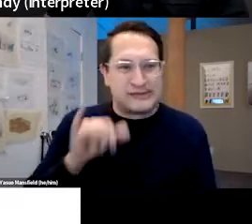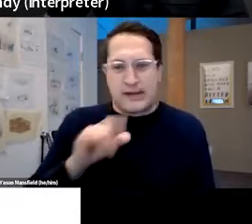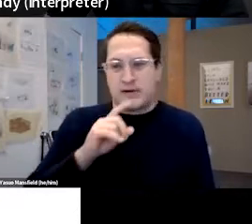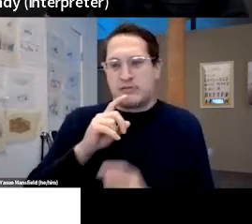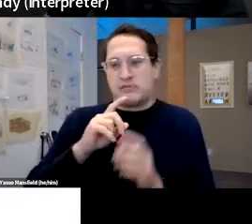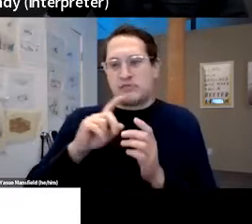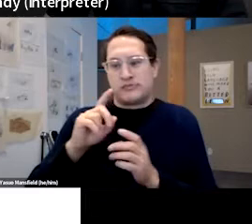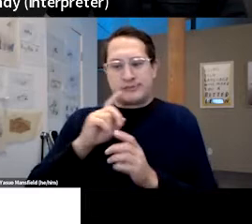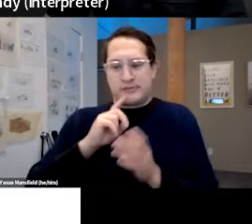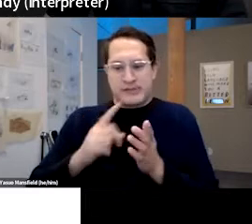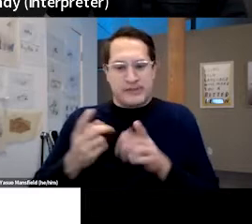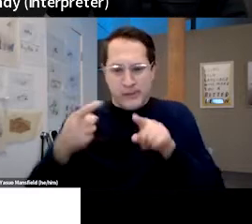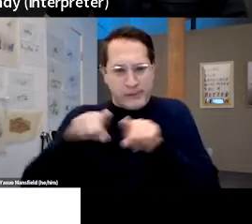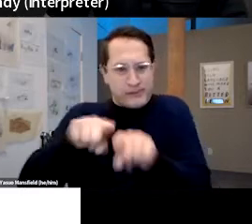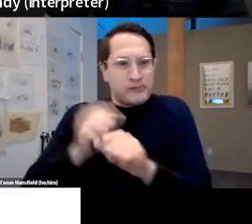Trail of Tears.